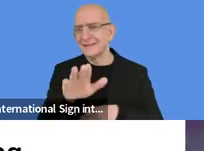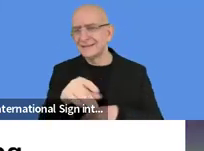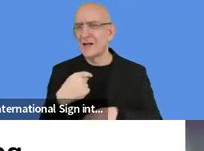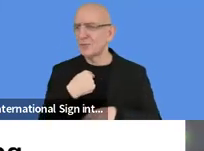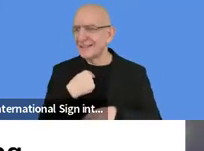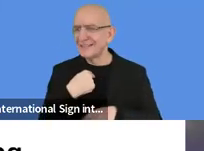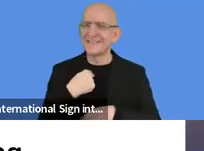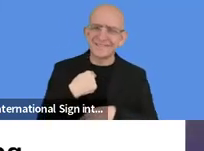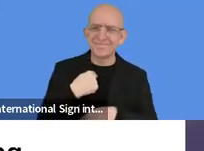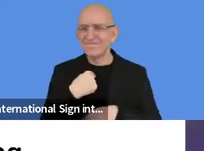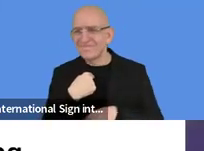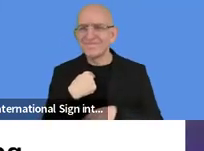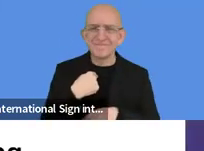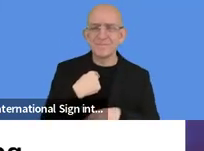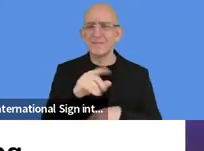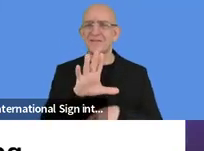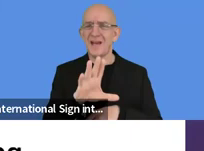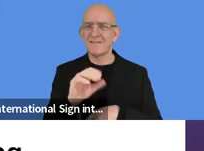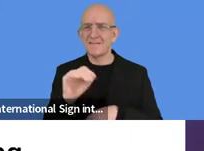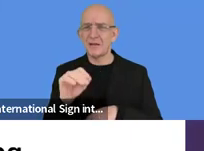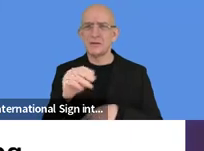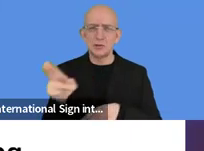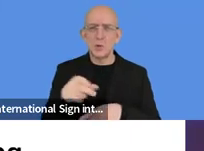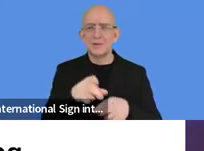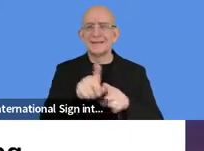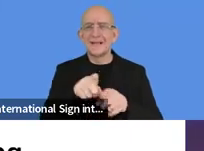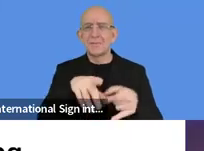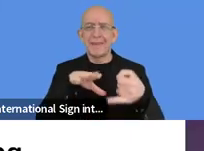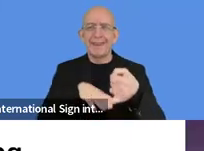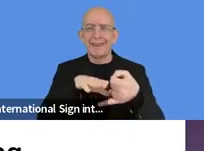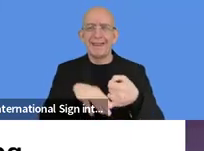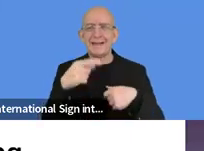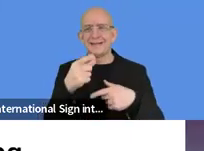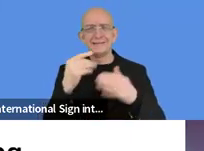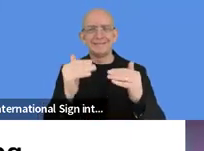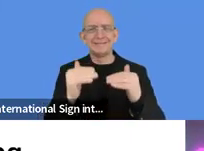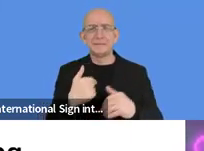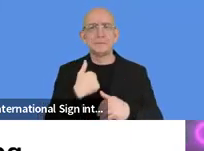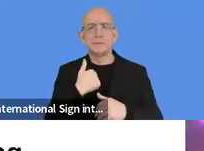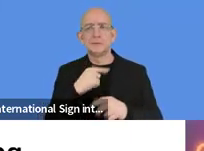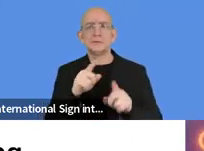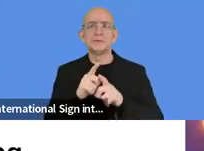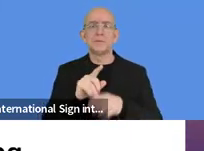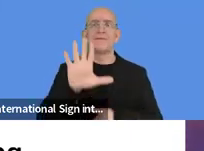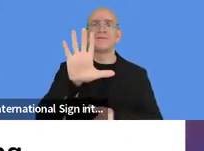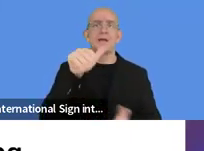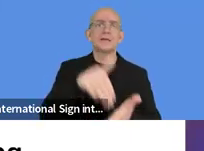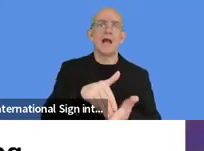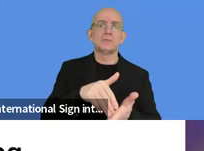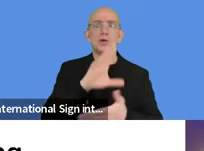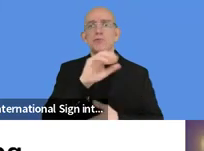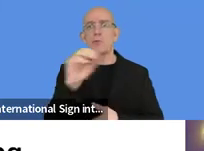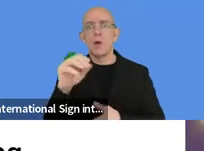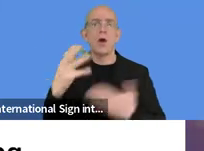bit more professionalized than what you can provide, because they expected to spend 5,000 euros or 10,000